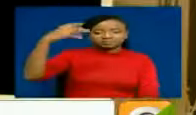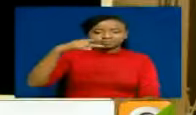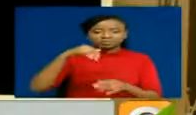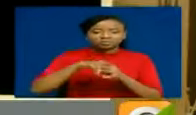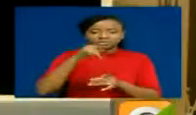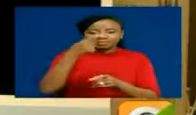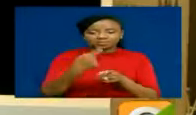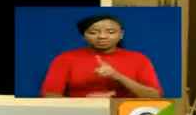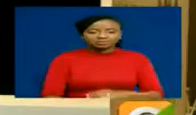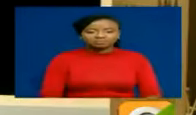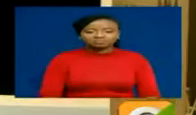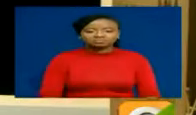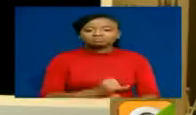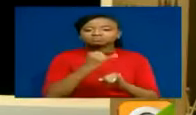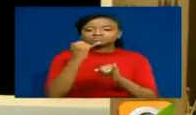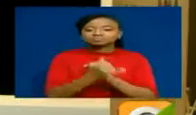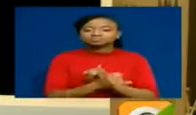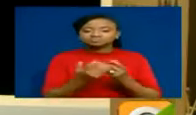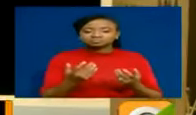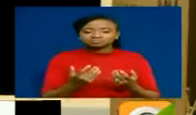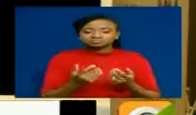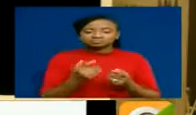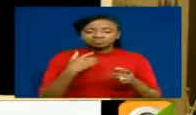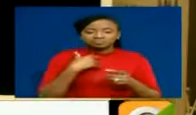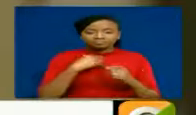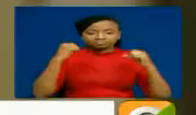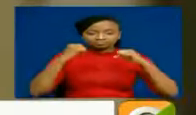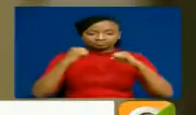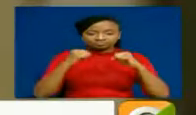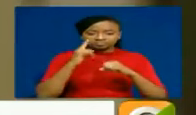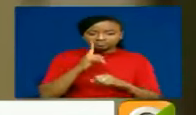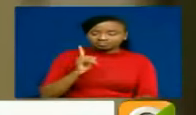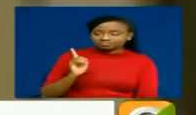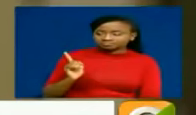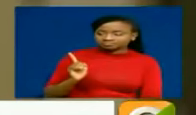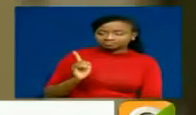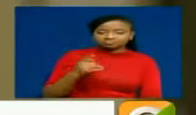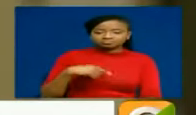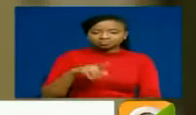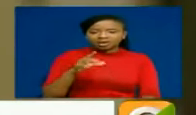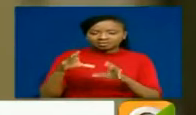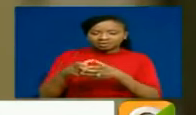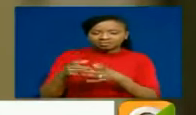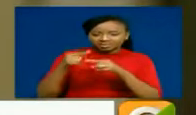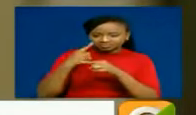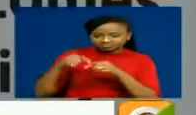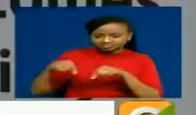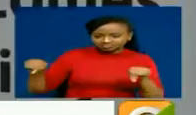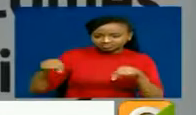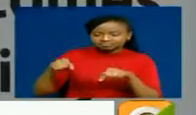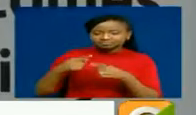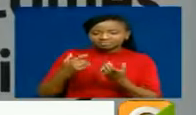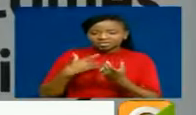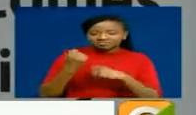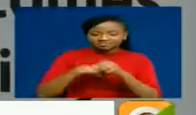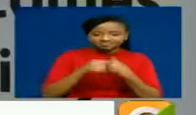1 year. And finally, authorized Apple products dealer Mark & More has conducted a training exercise for its